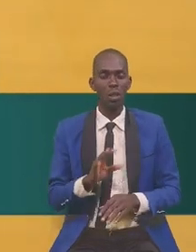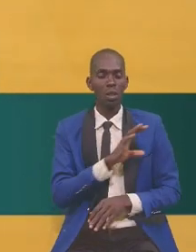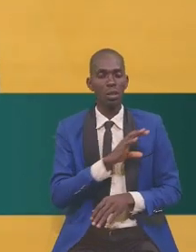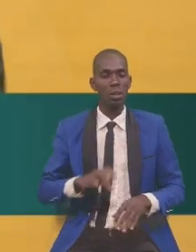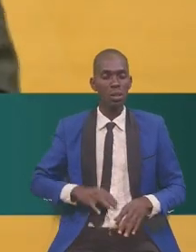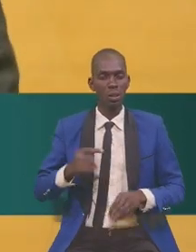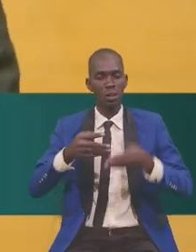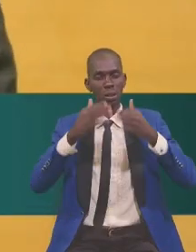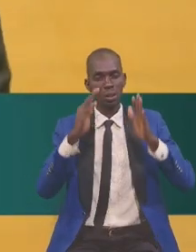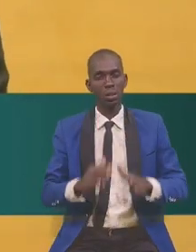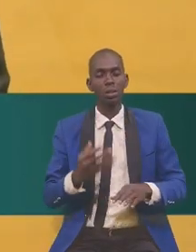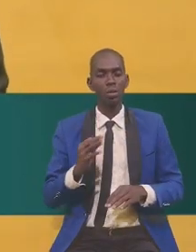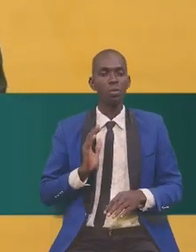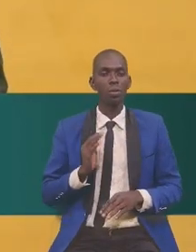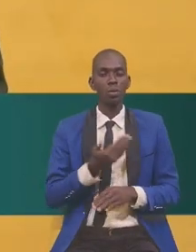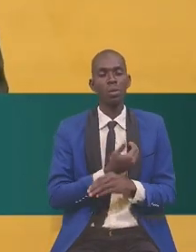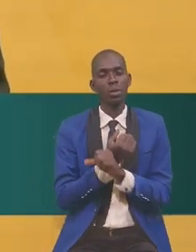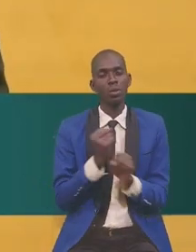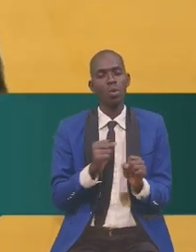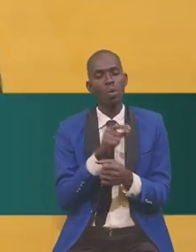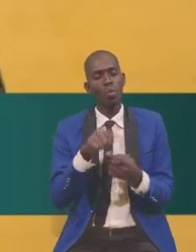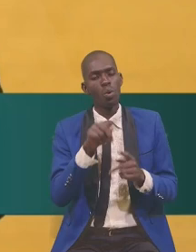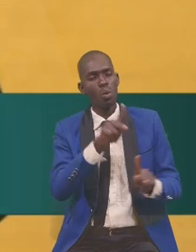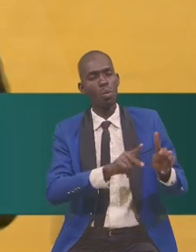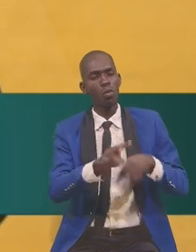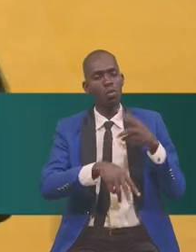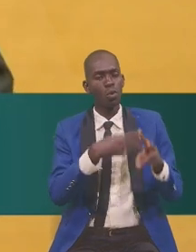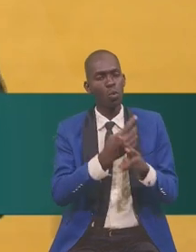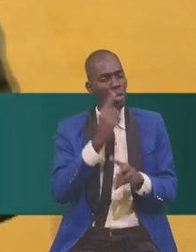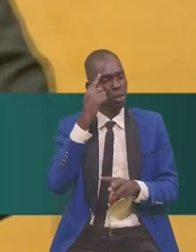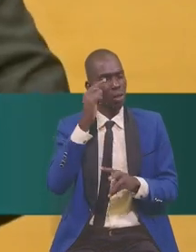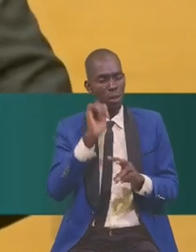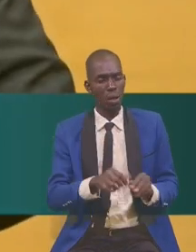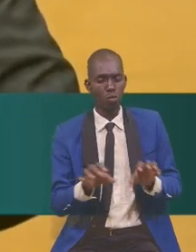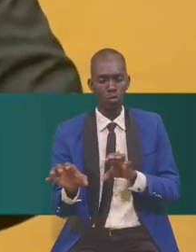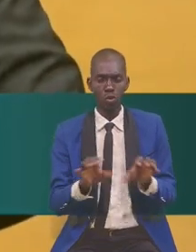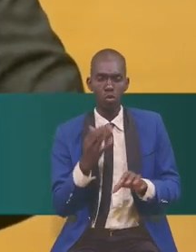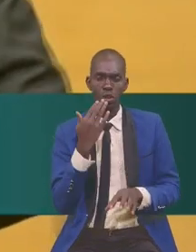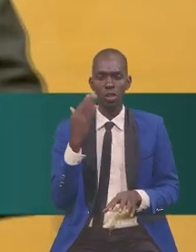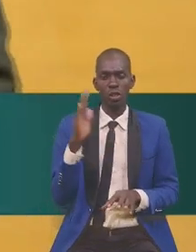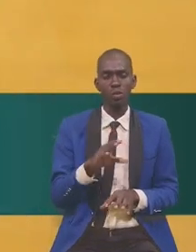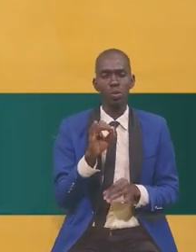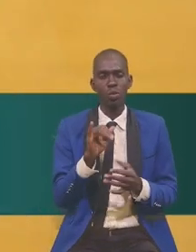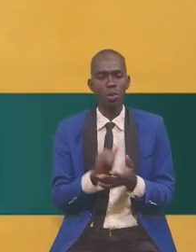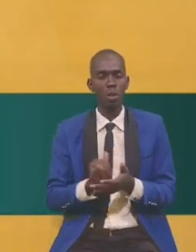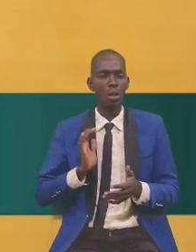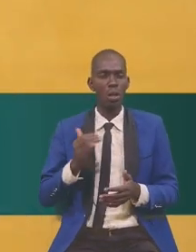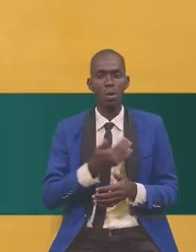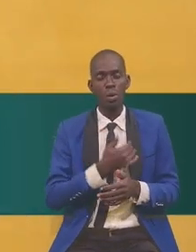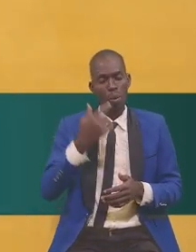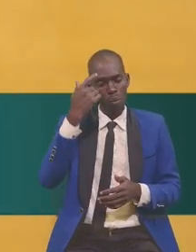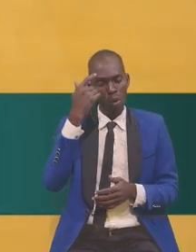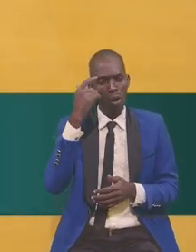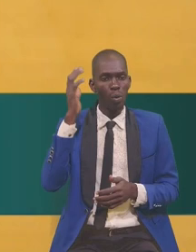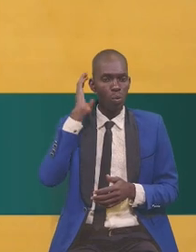they think that they can produce evil so that our mind will be tuned to